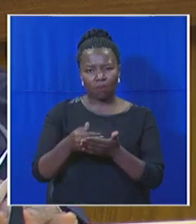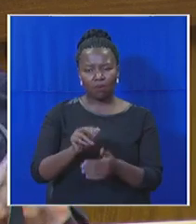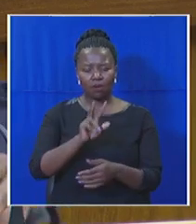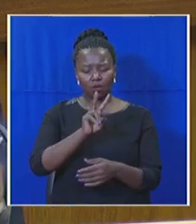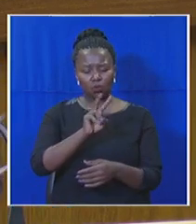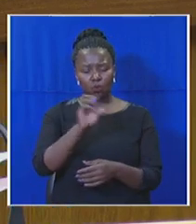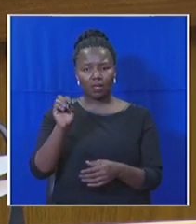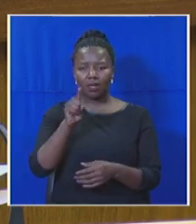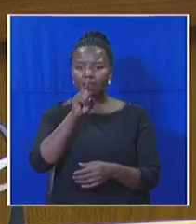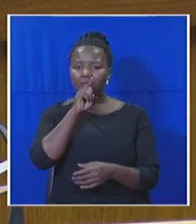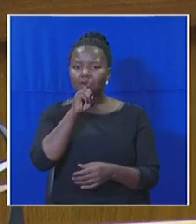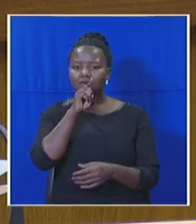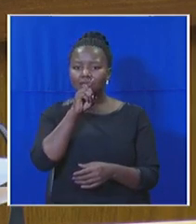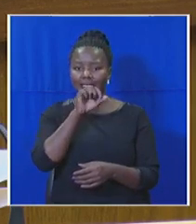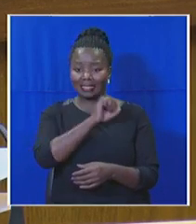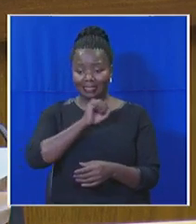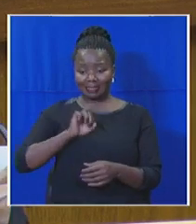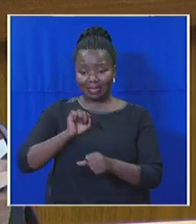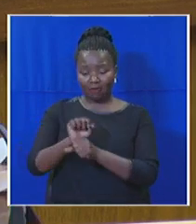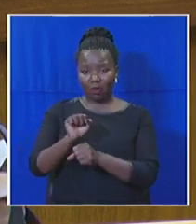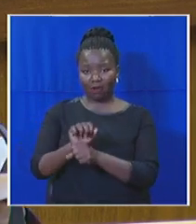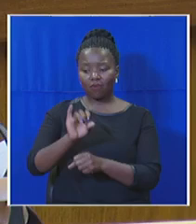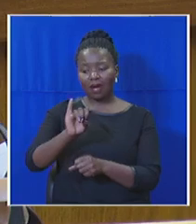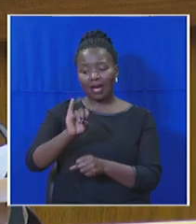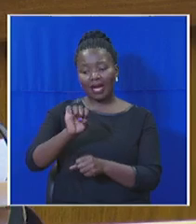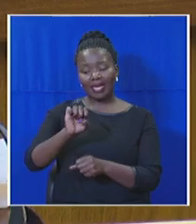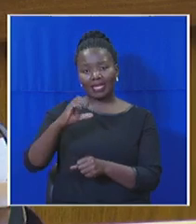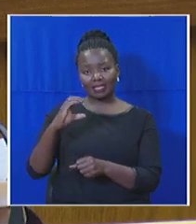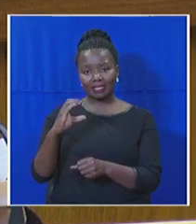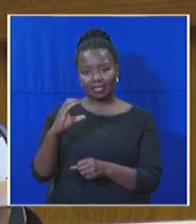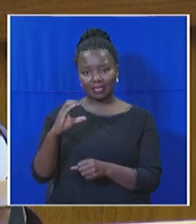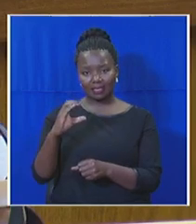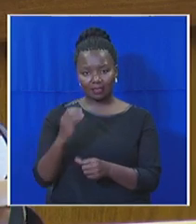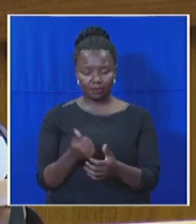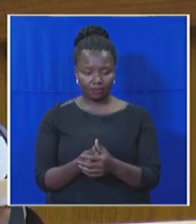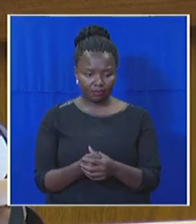200,000 electoral officers employed in that election.